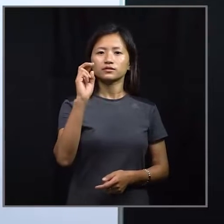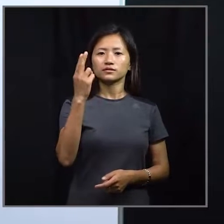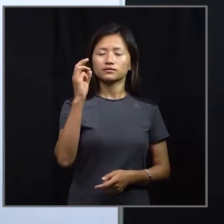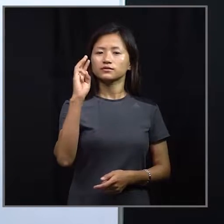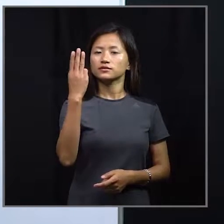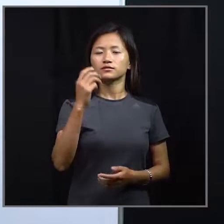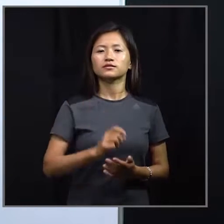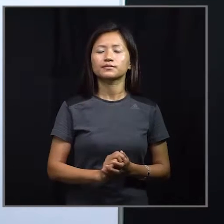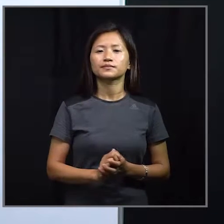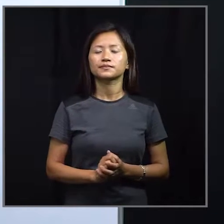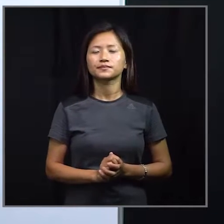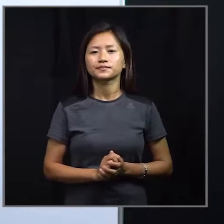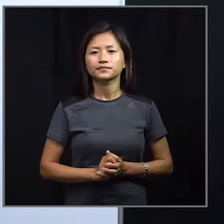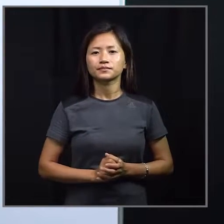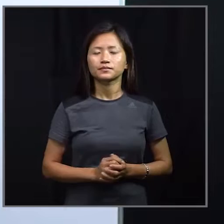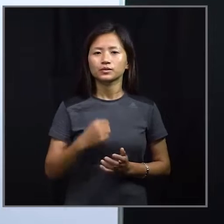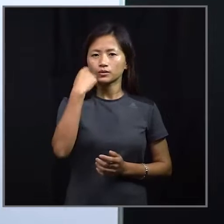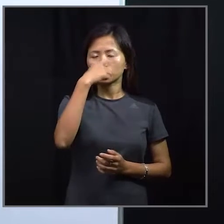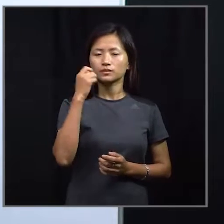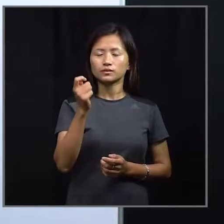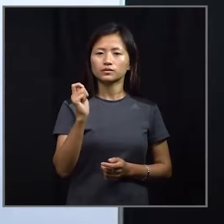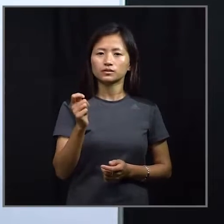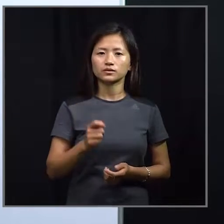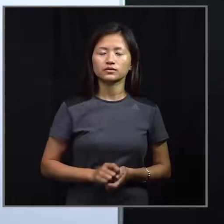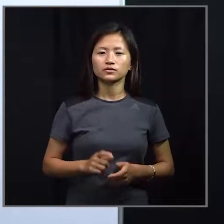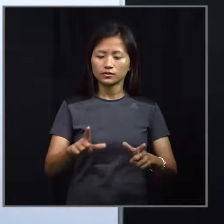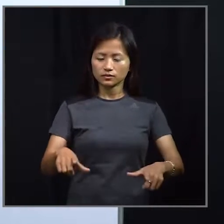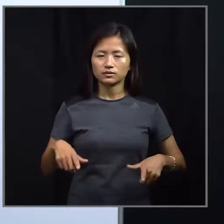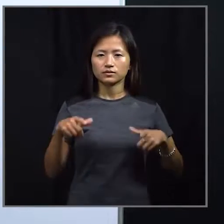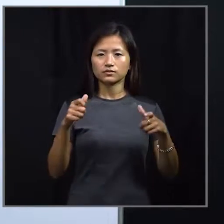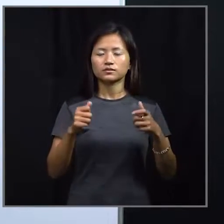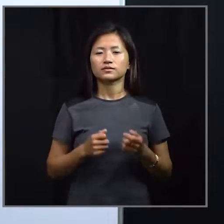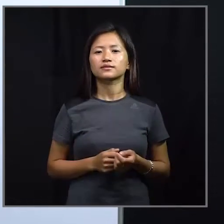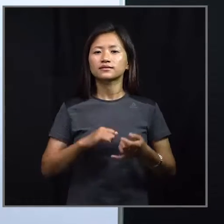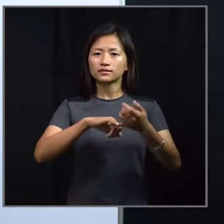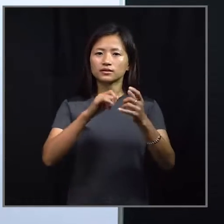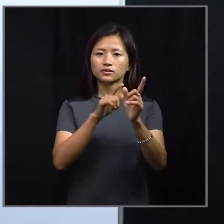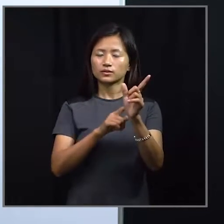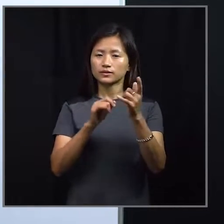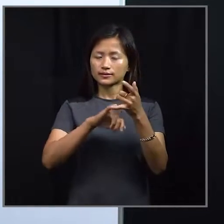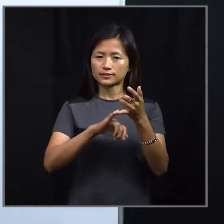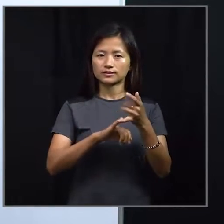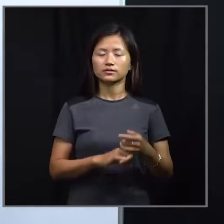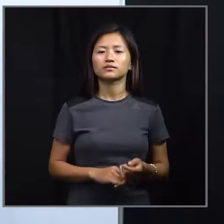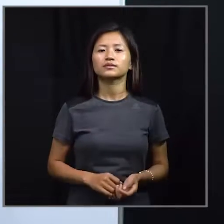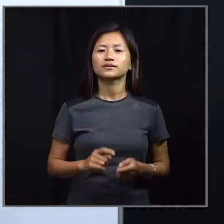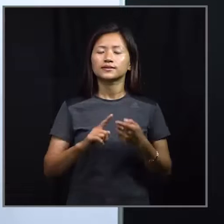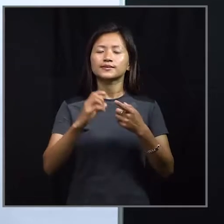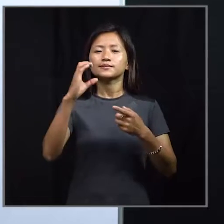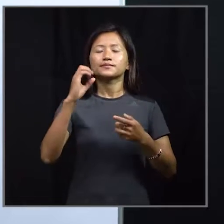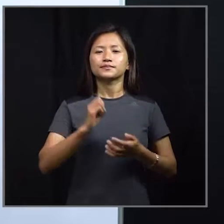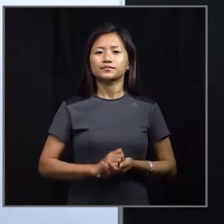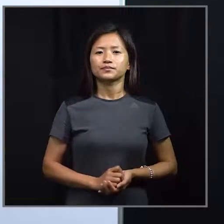tertiary sector. So people who works and earn a living, that system is technically called an economy.